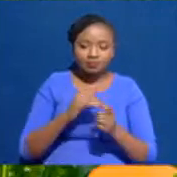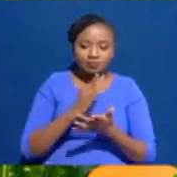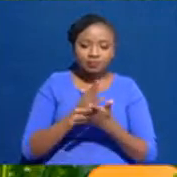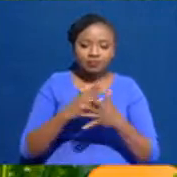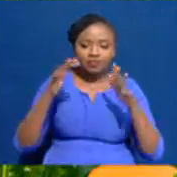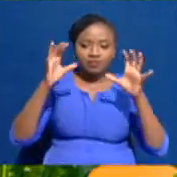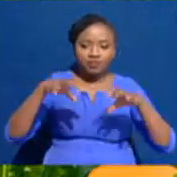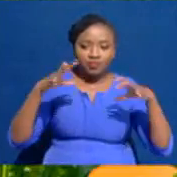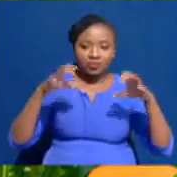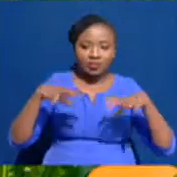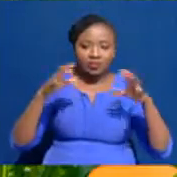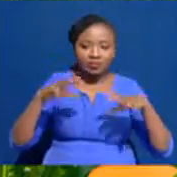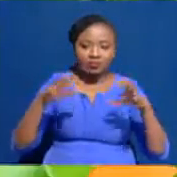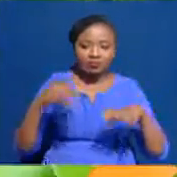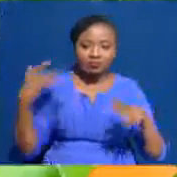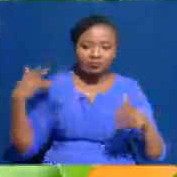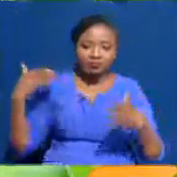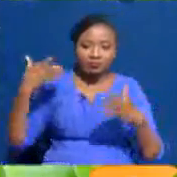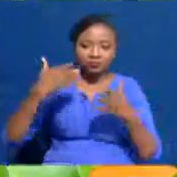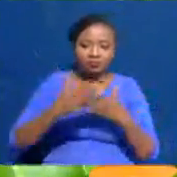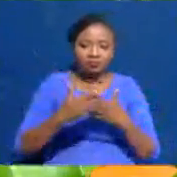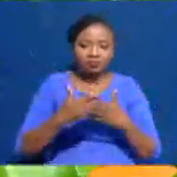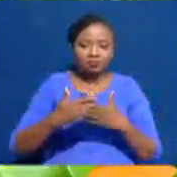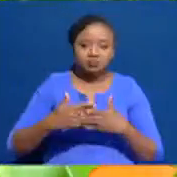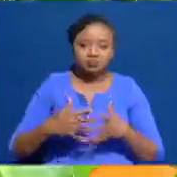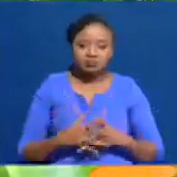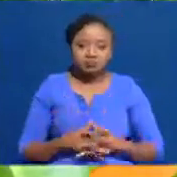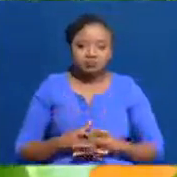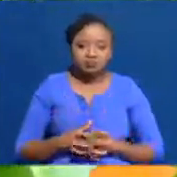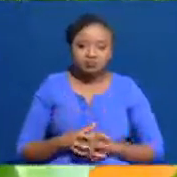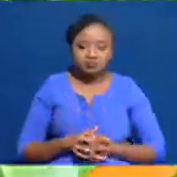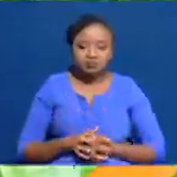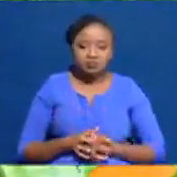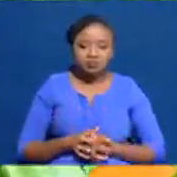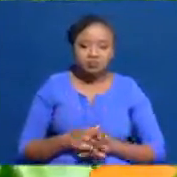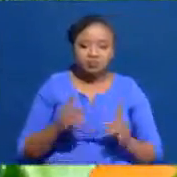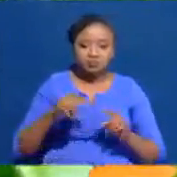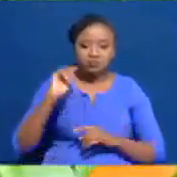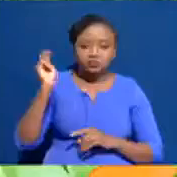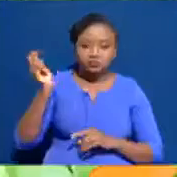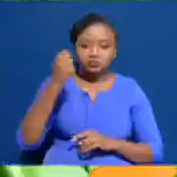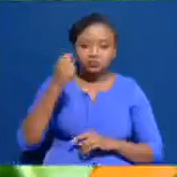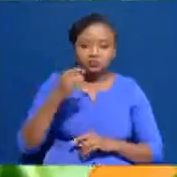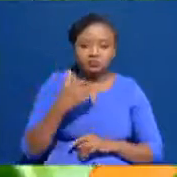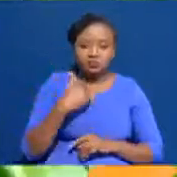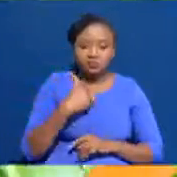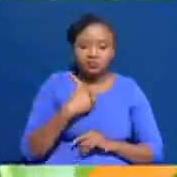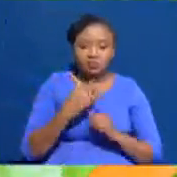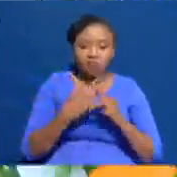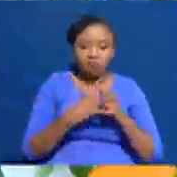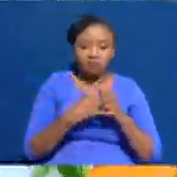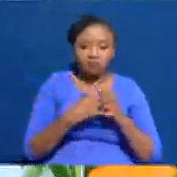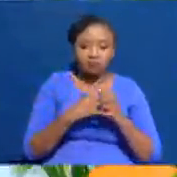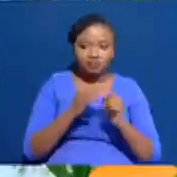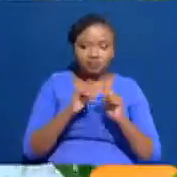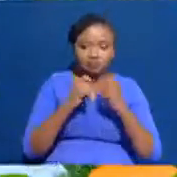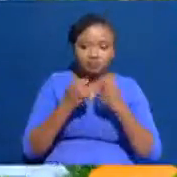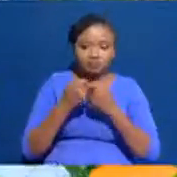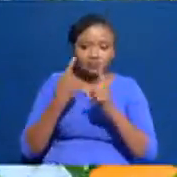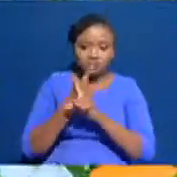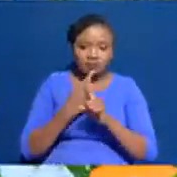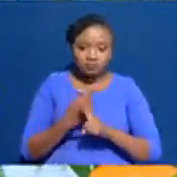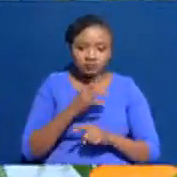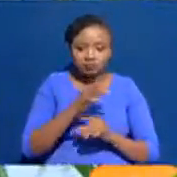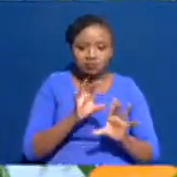very unpredictable. Kenya currently has more than 80 climate-smart maize varieties adapted to